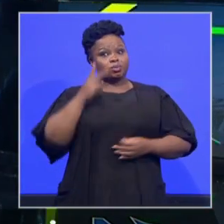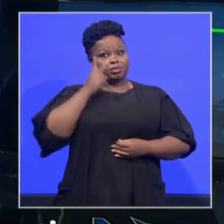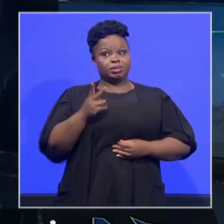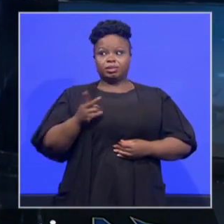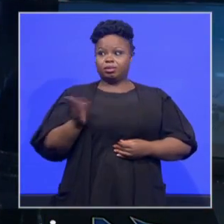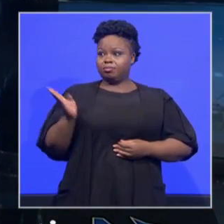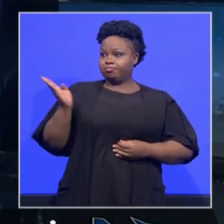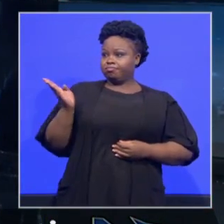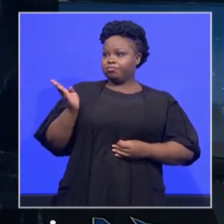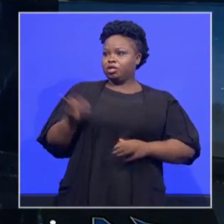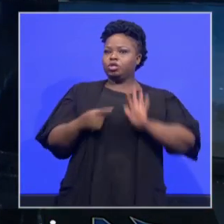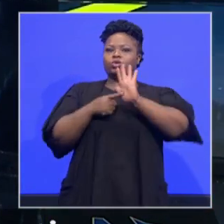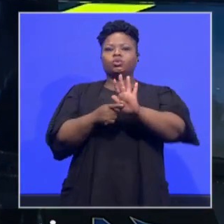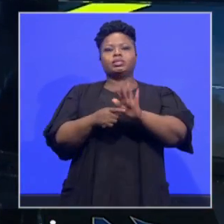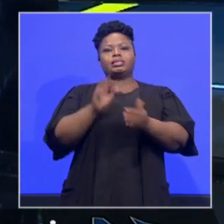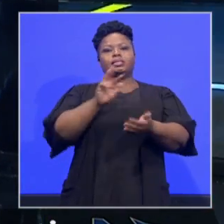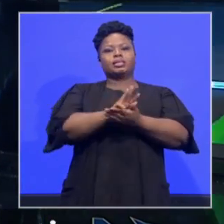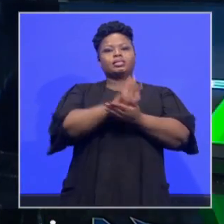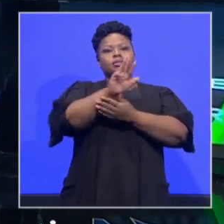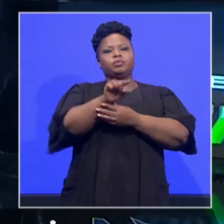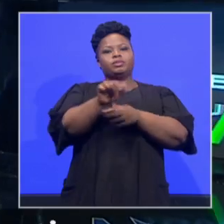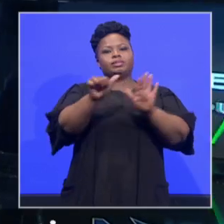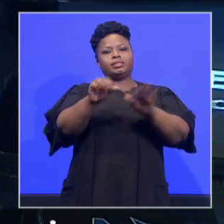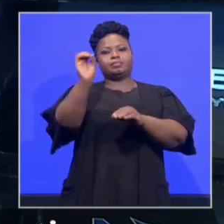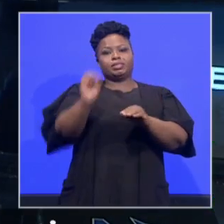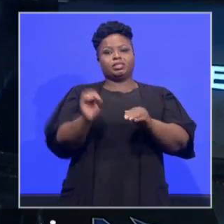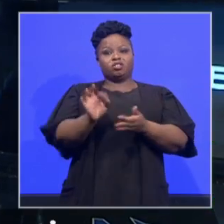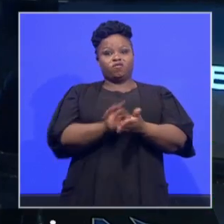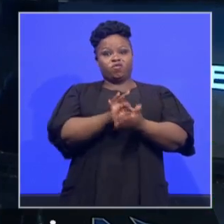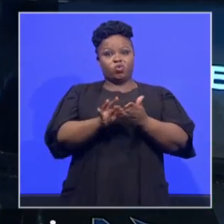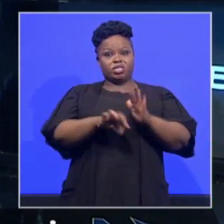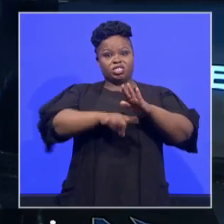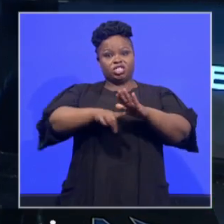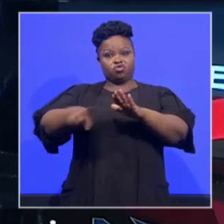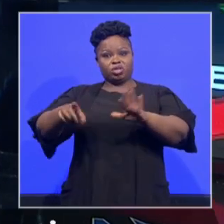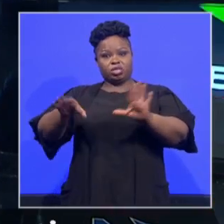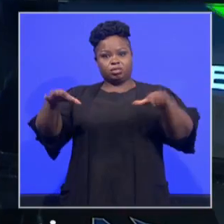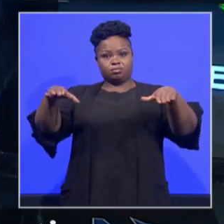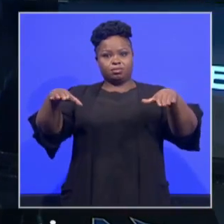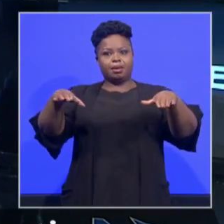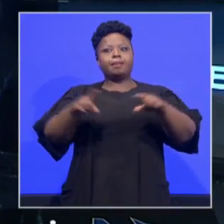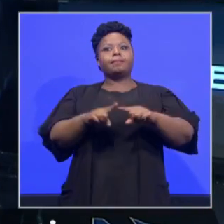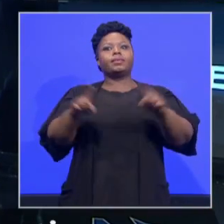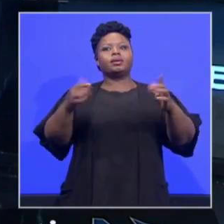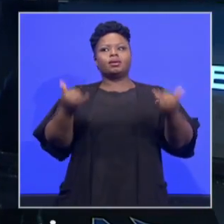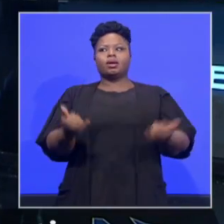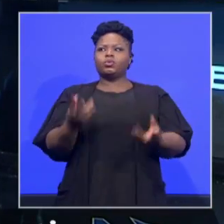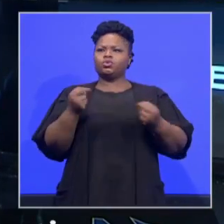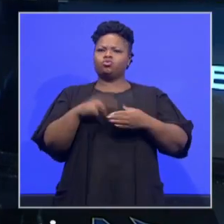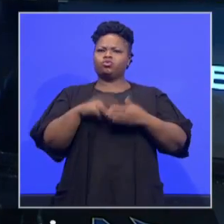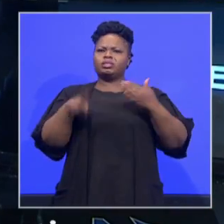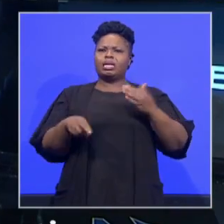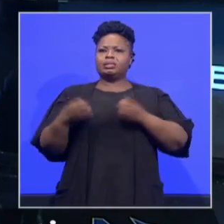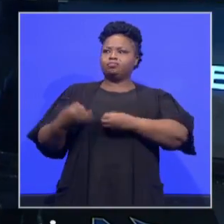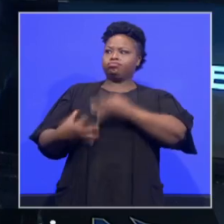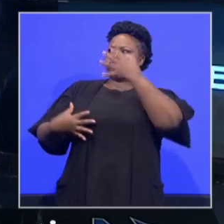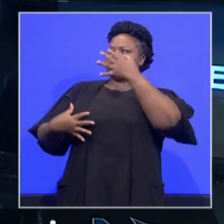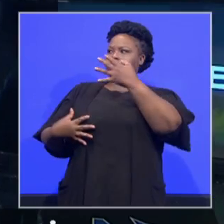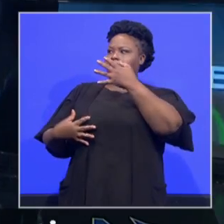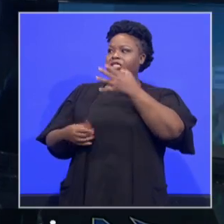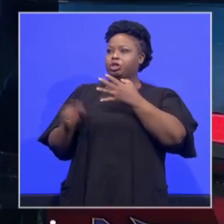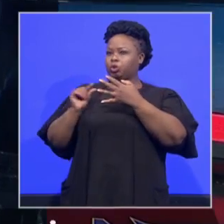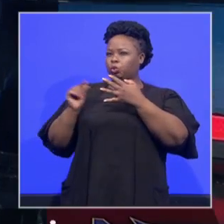screen here, it shows 19.6% of the voting districts, but new results had just come in. The bell rang a few minutes ago, so this will update